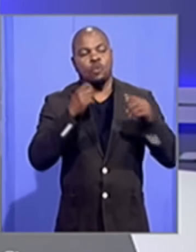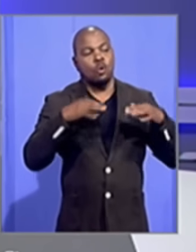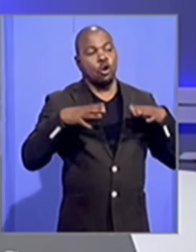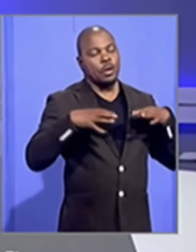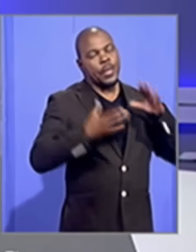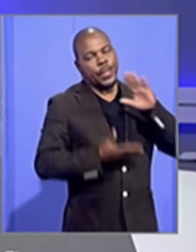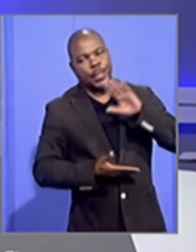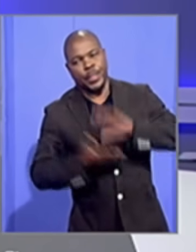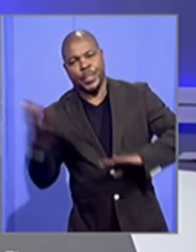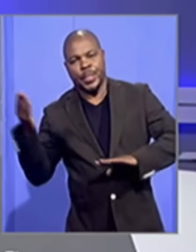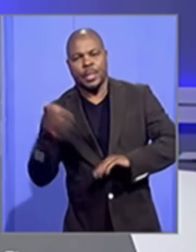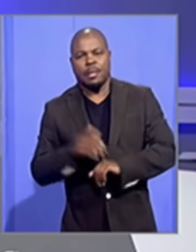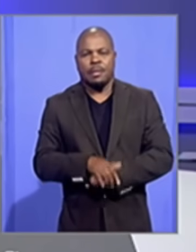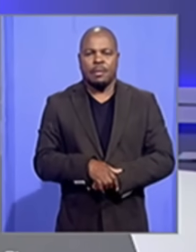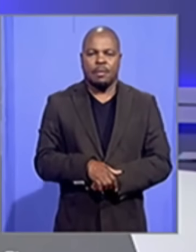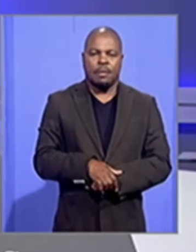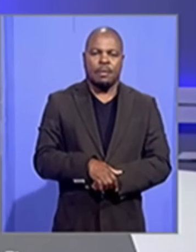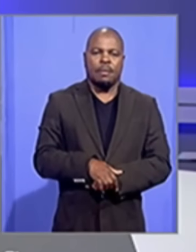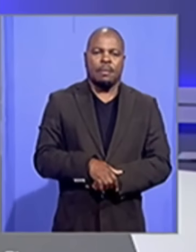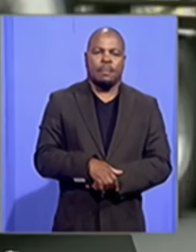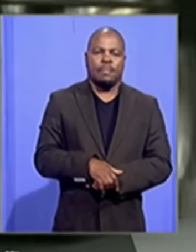malatsing a khunologo.